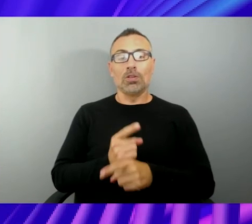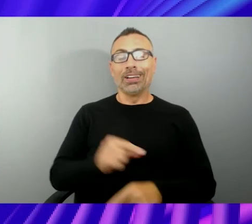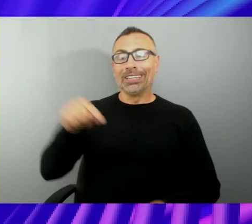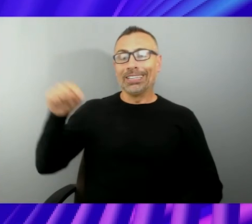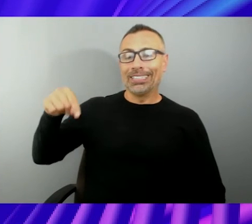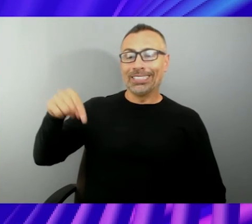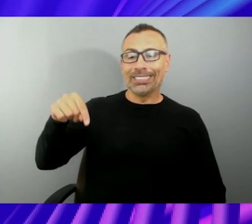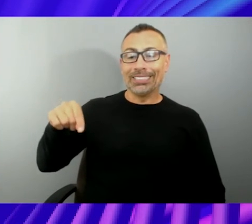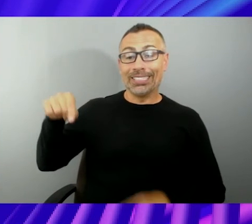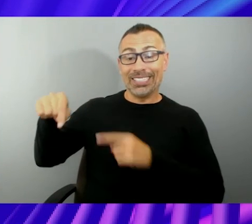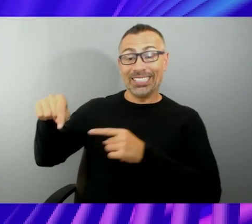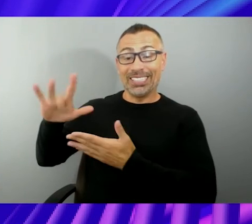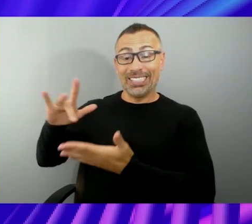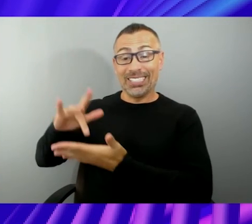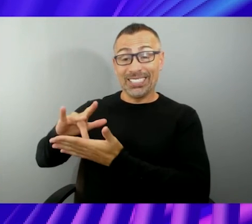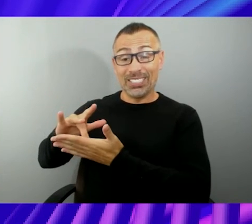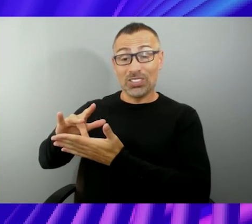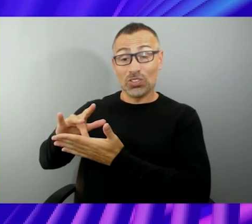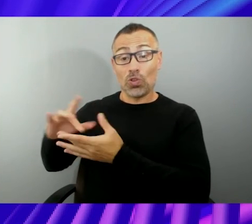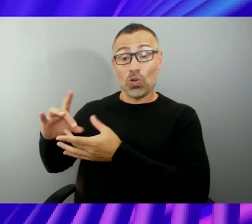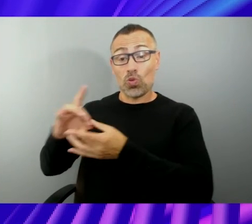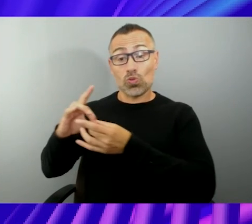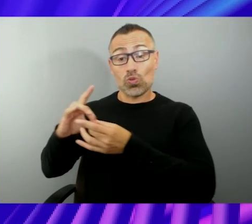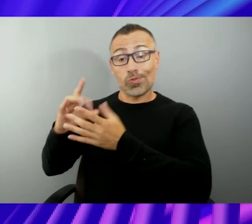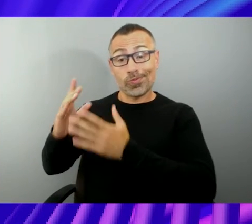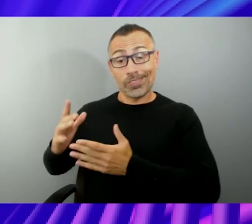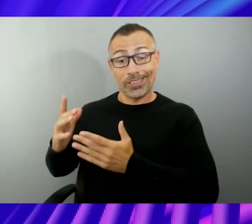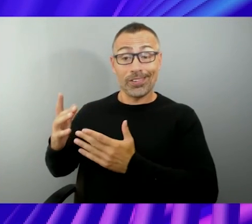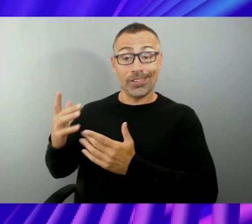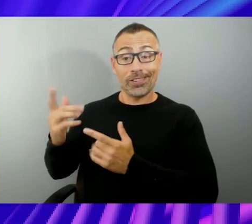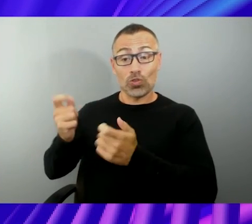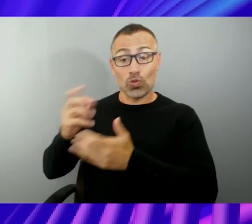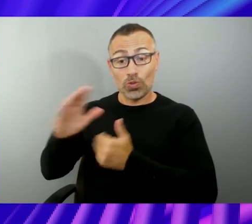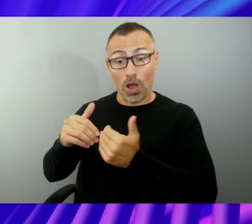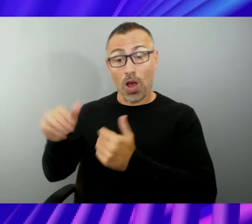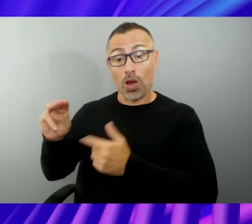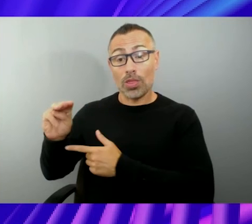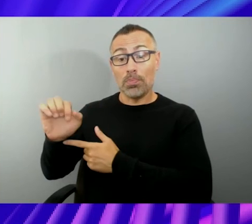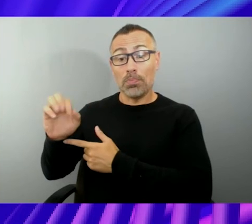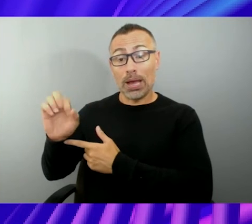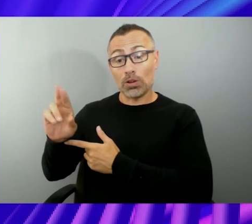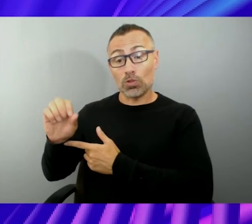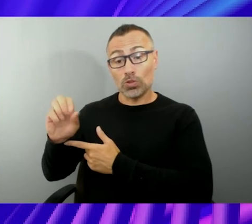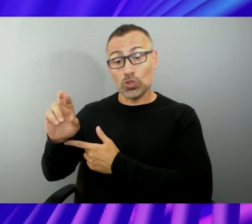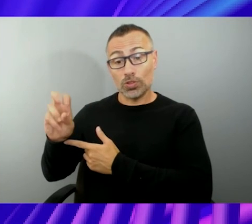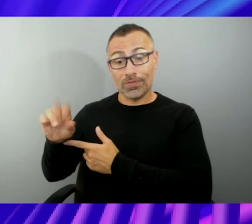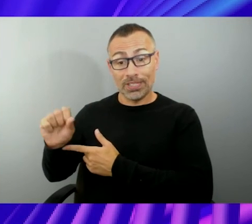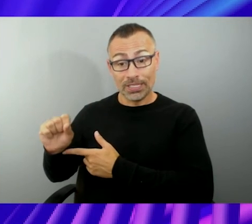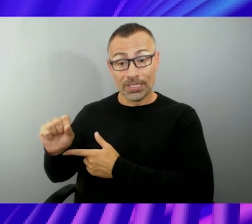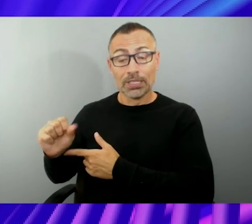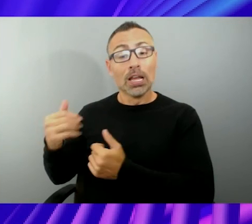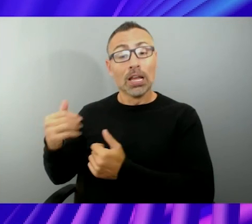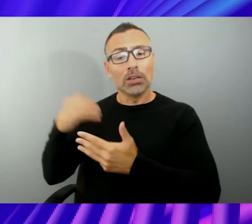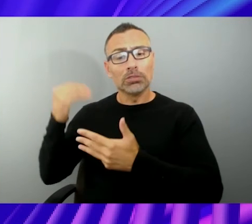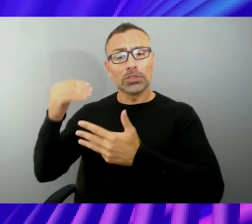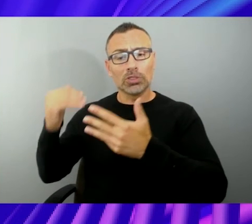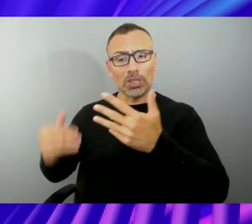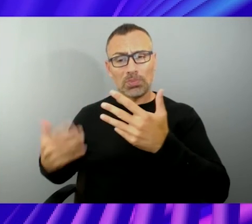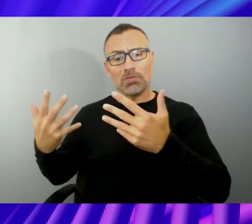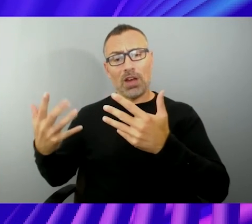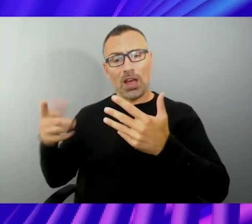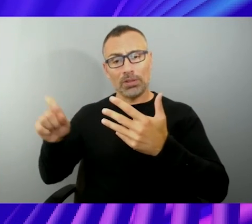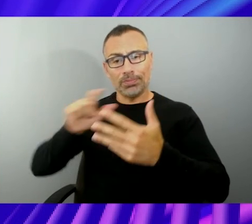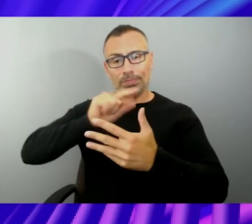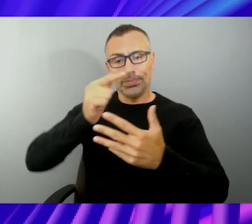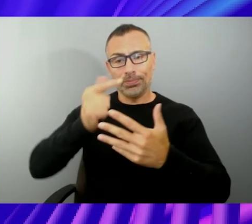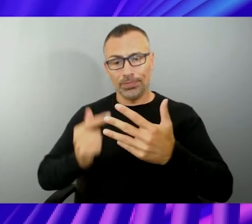all the microservices, and let's say for example you have like 5 steps that needs to happen, and since it's morely sequential fashion, it can communicate